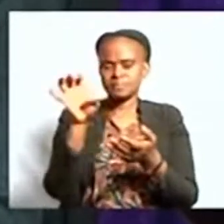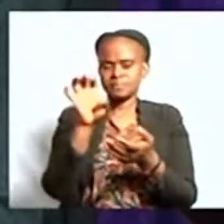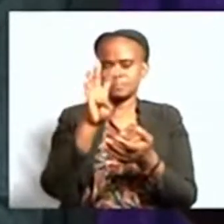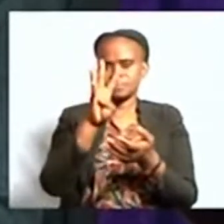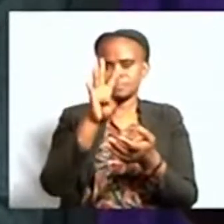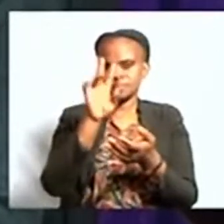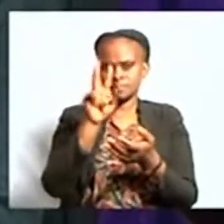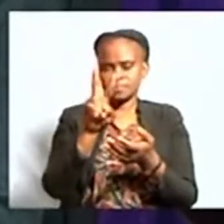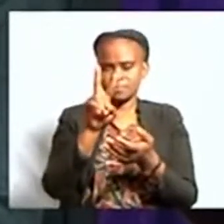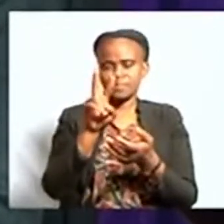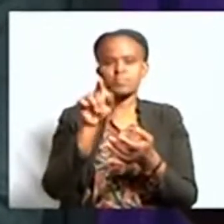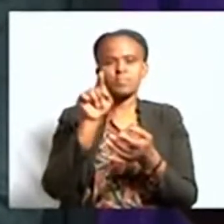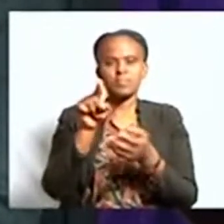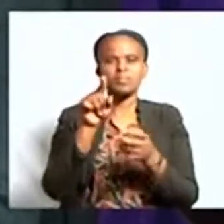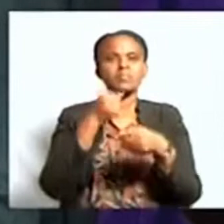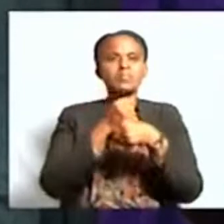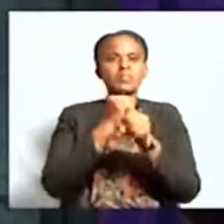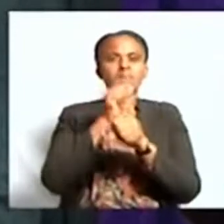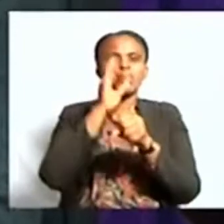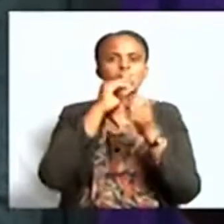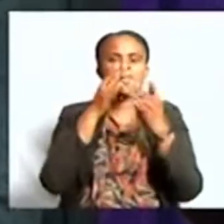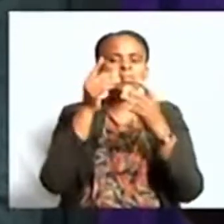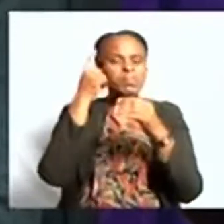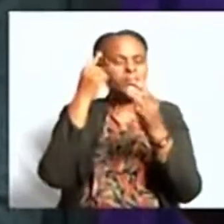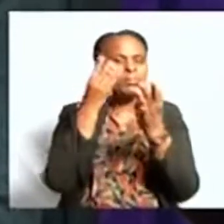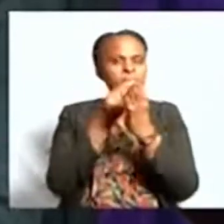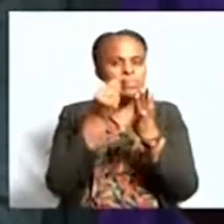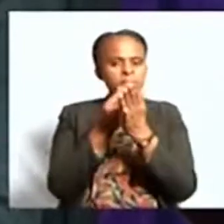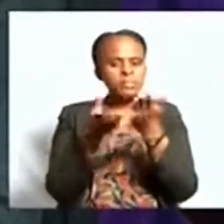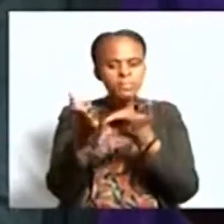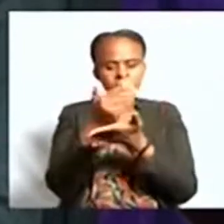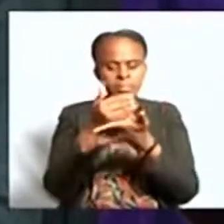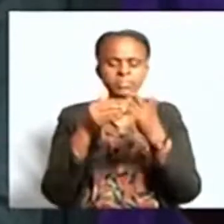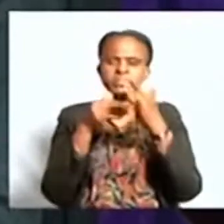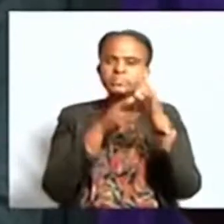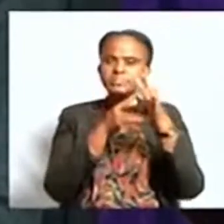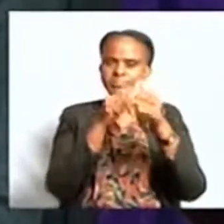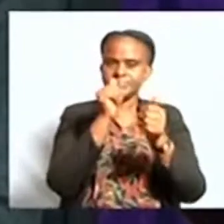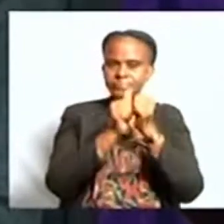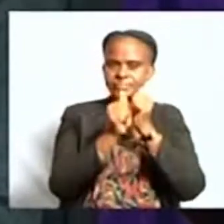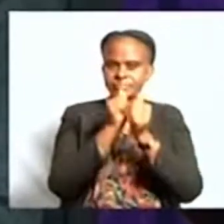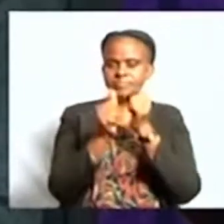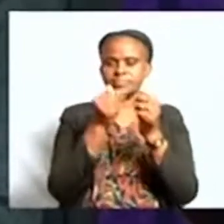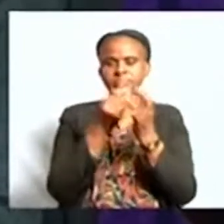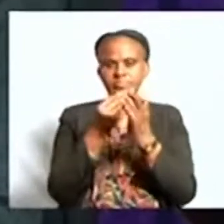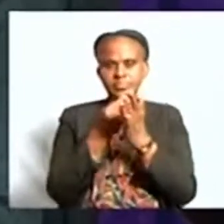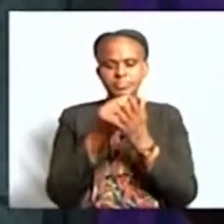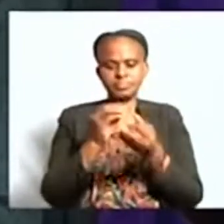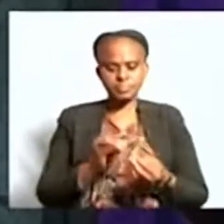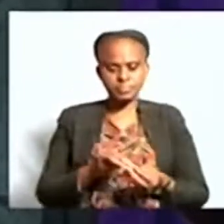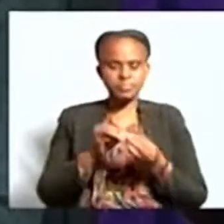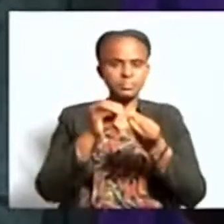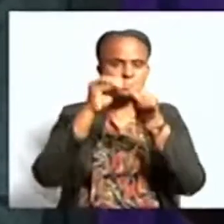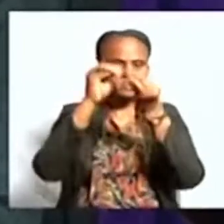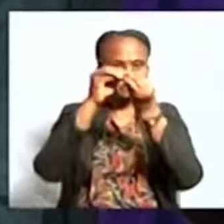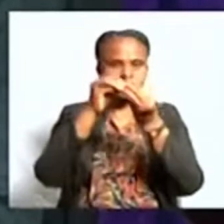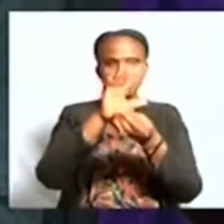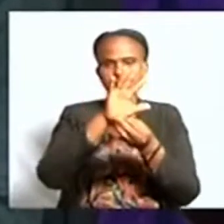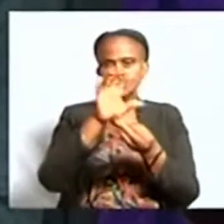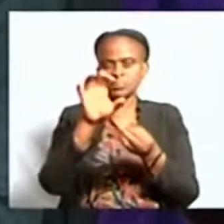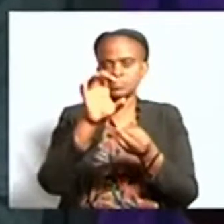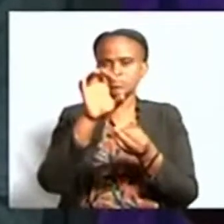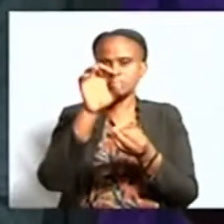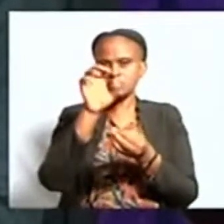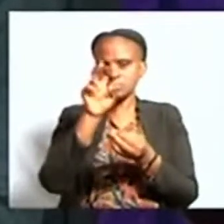597,944,842 was made for revenue collection, against which amounts totaling